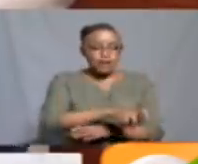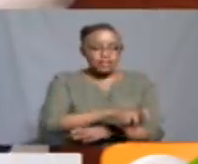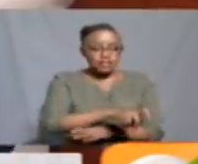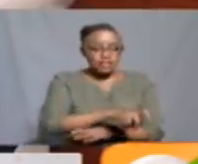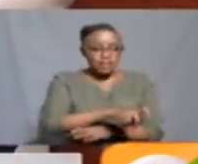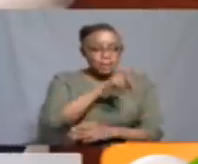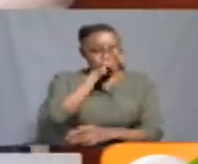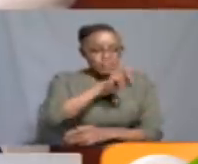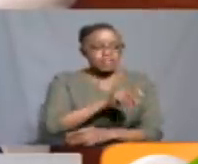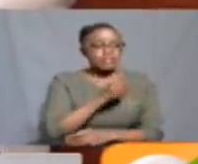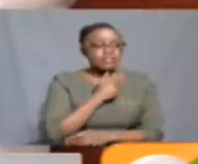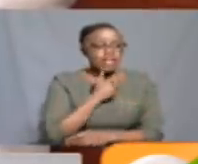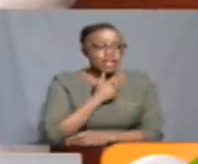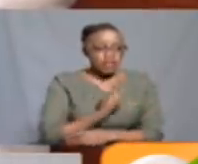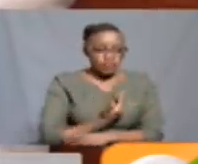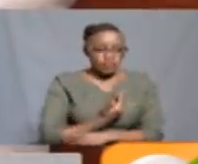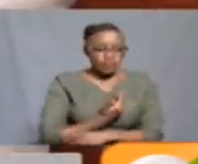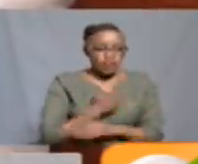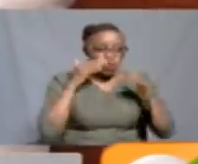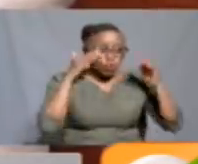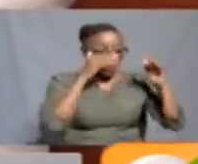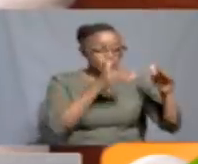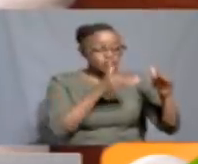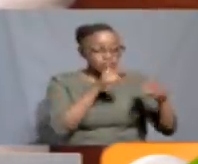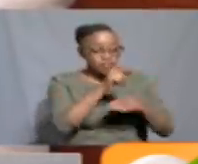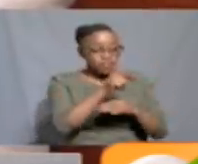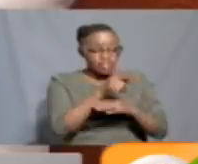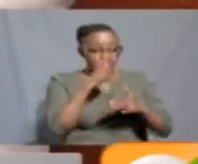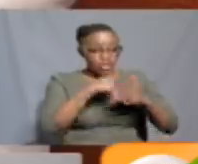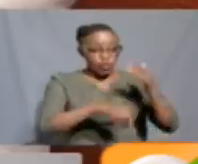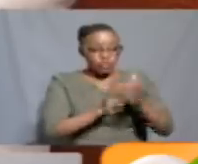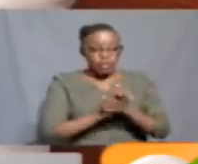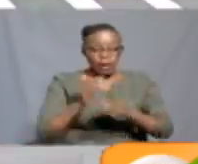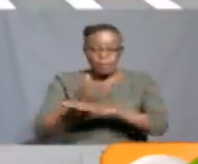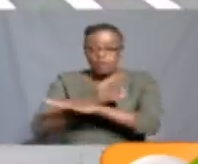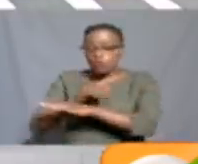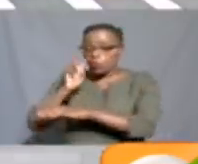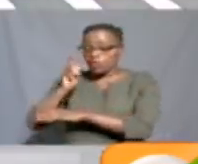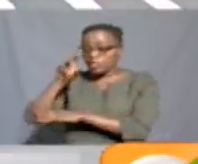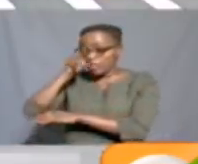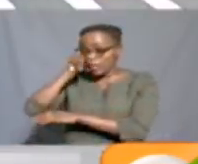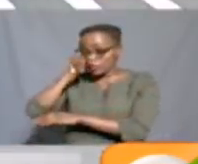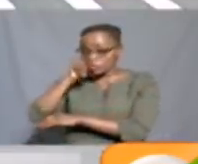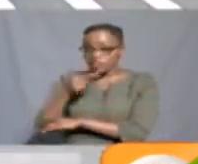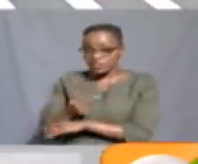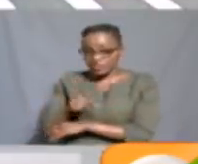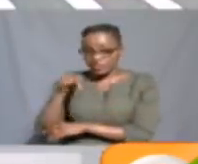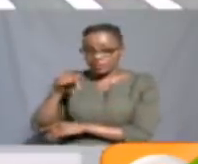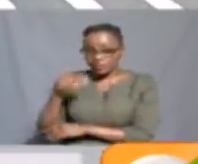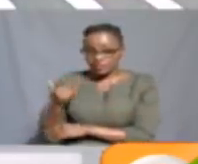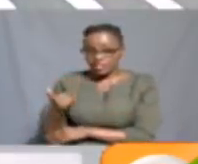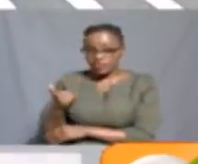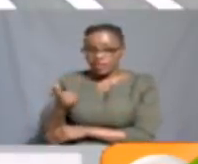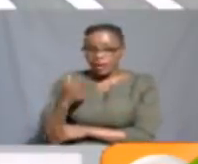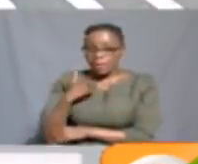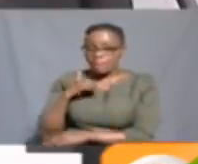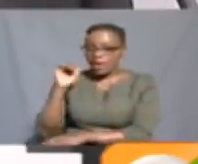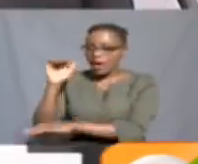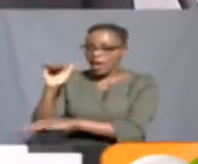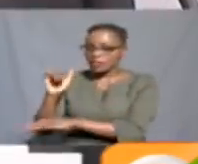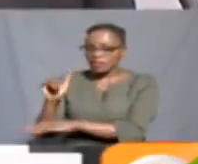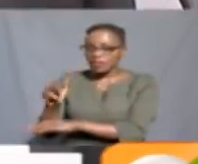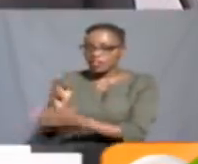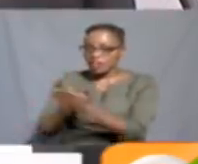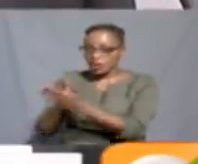have commitment towards the cause. Okay, before we go to tweets, Manu, you know, I'm asking you this